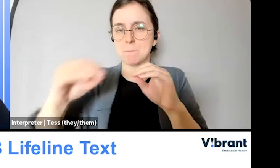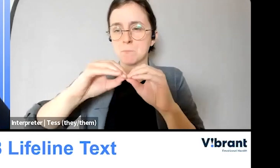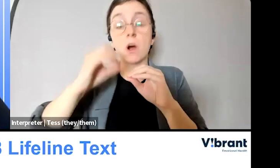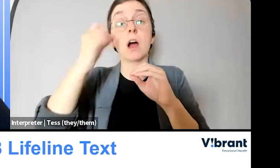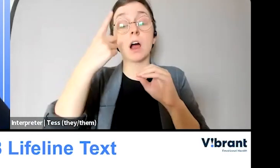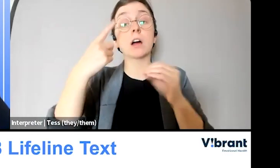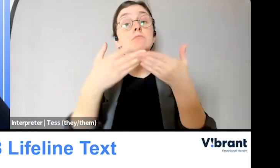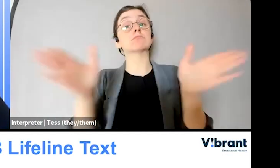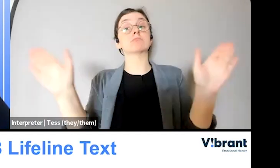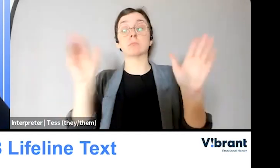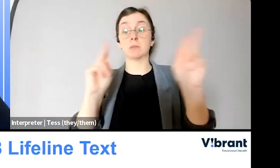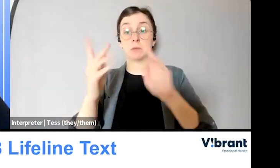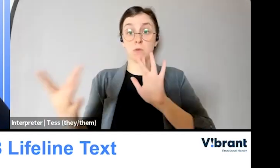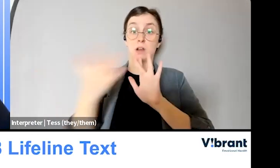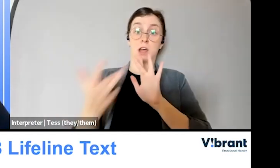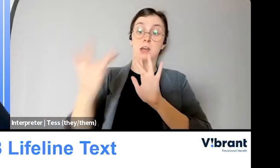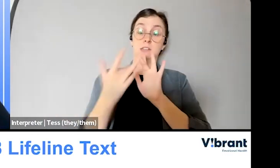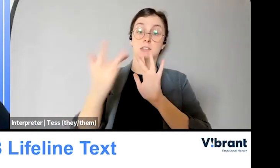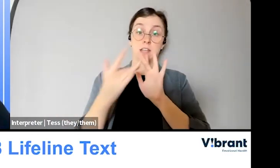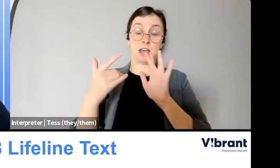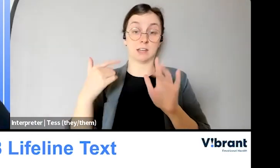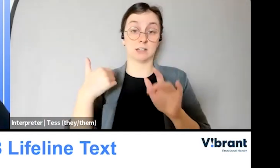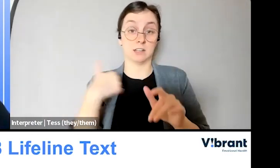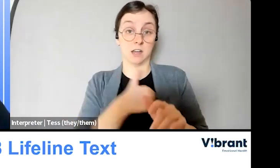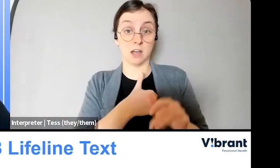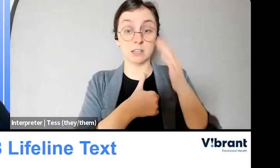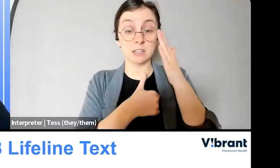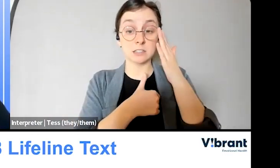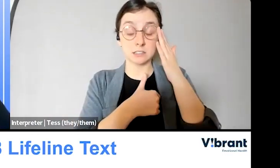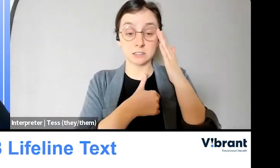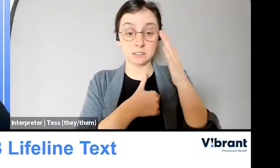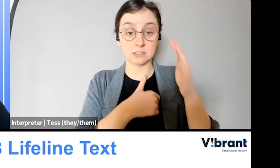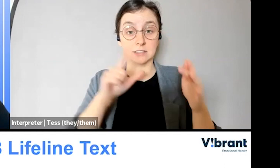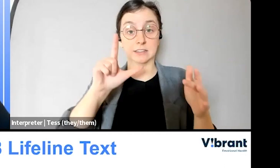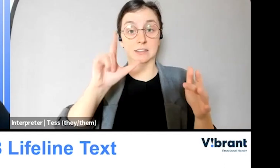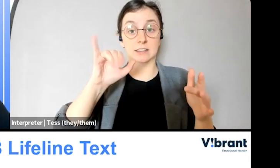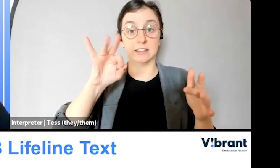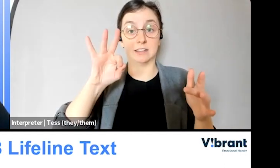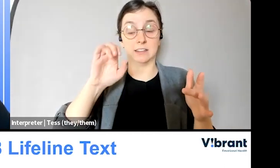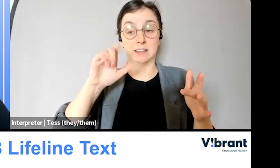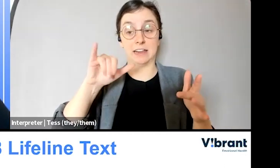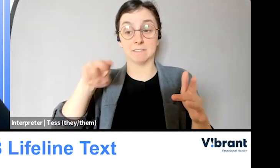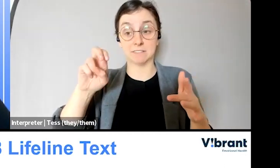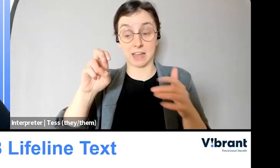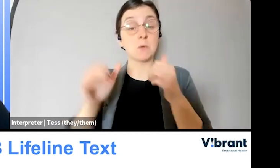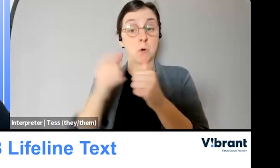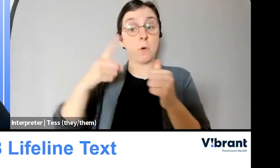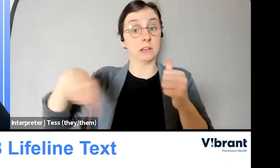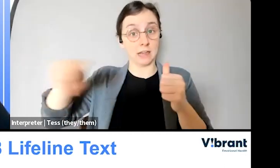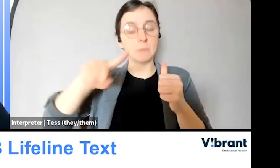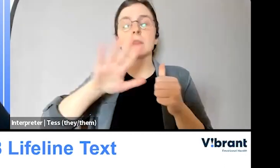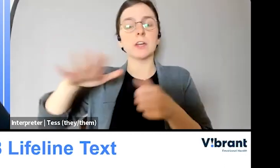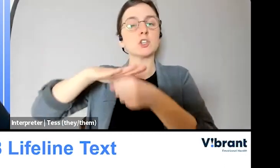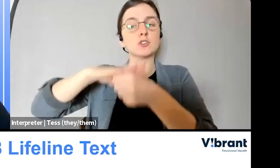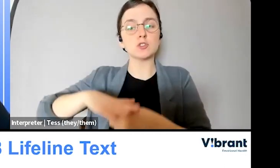of contacts coming into the Lifeline, the individuals are able to have their distress de-escalated